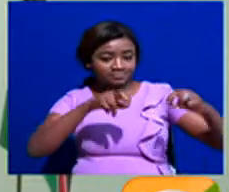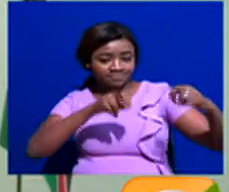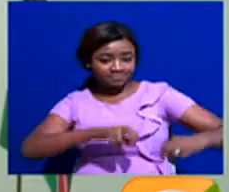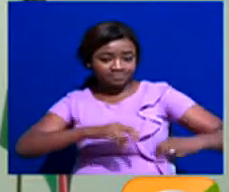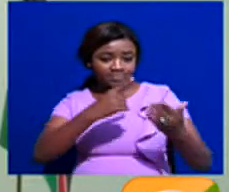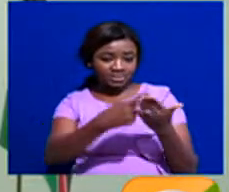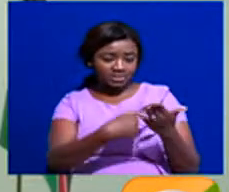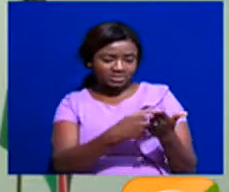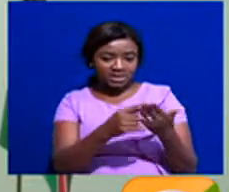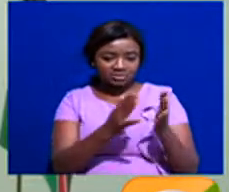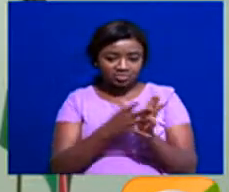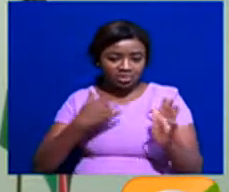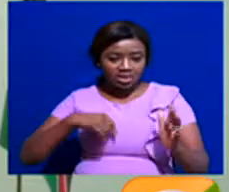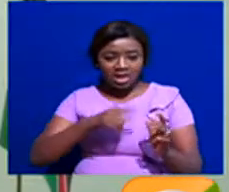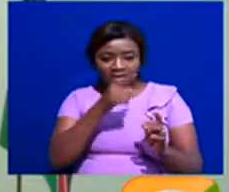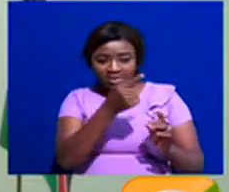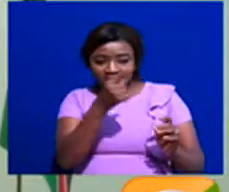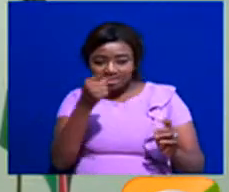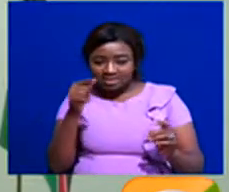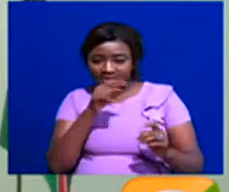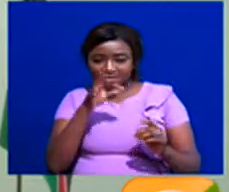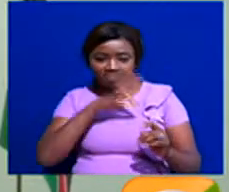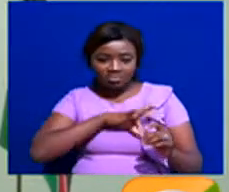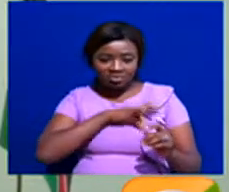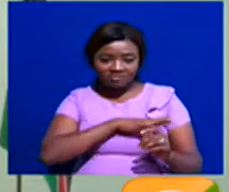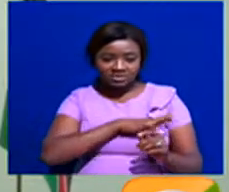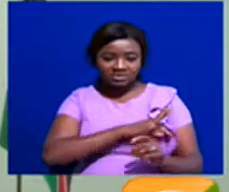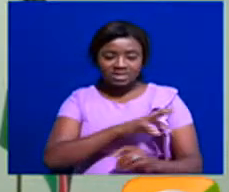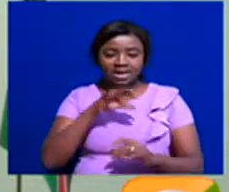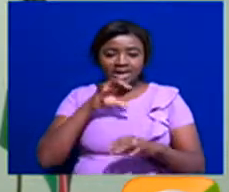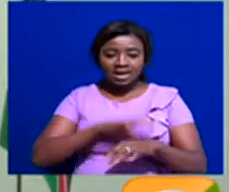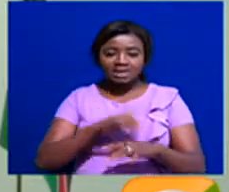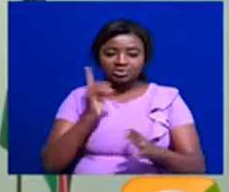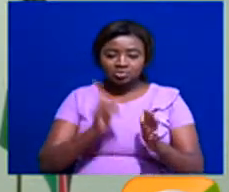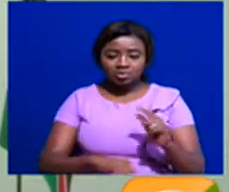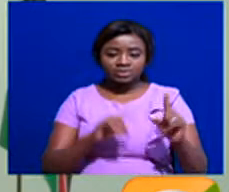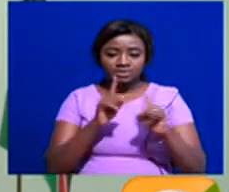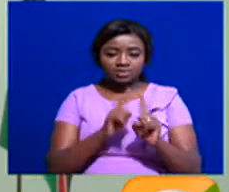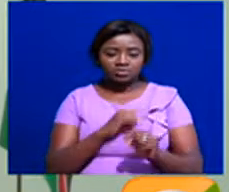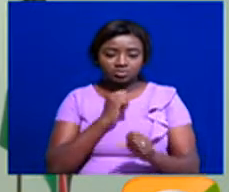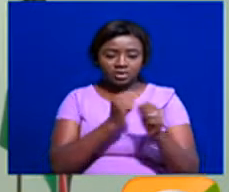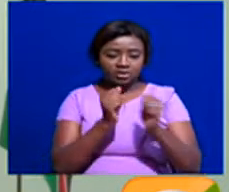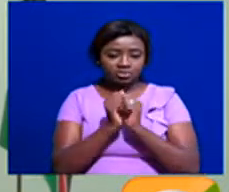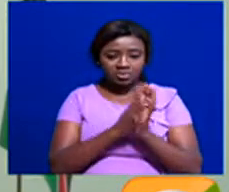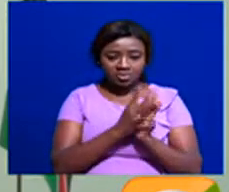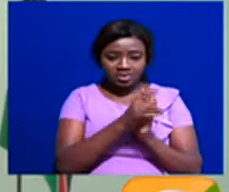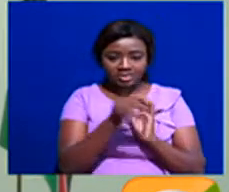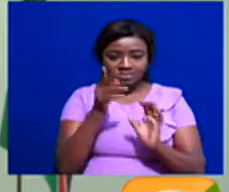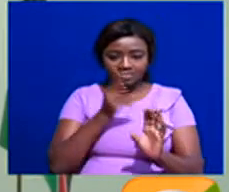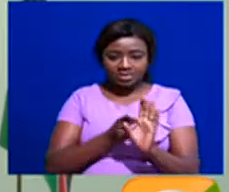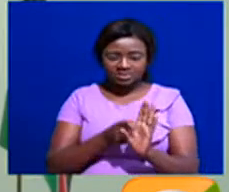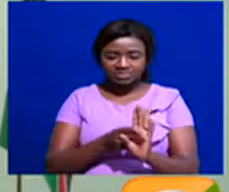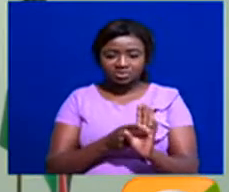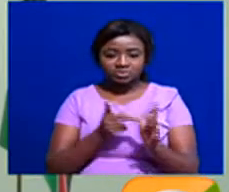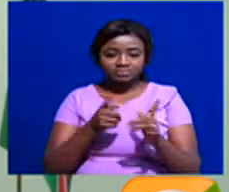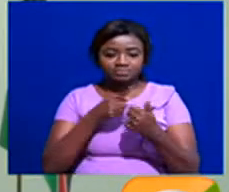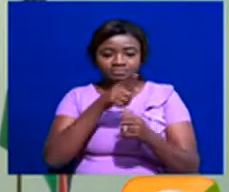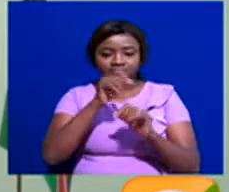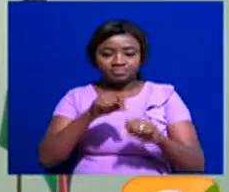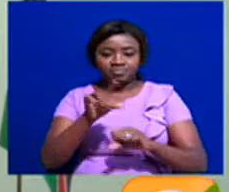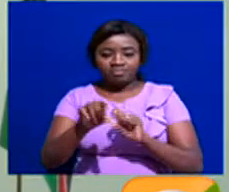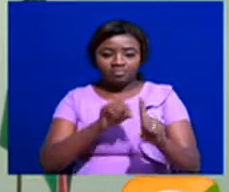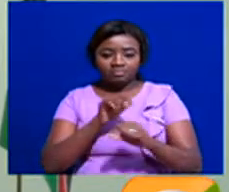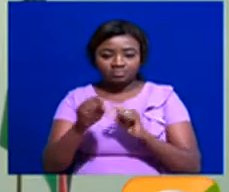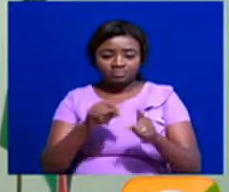at the gross margins for each of these crops. And then the farmer, working with the farmer through their participation, they pick on the crop that